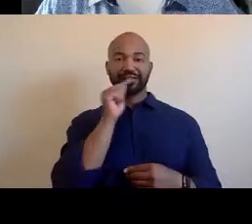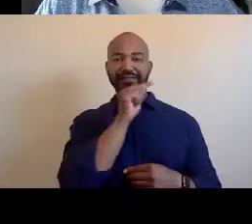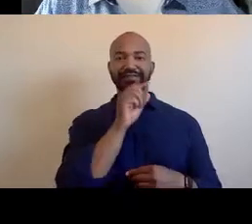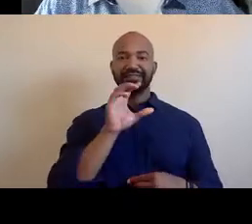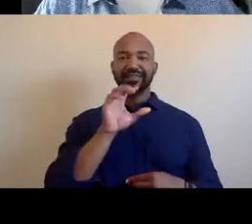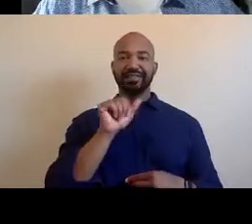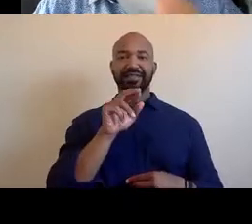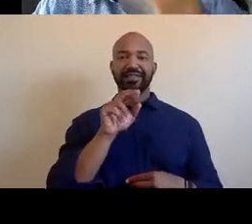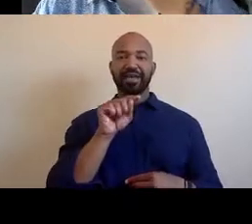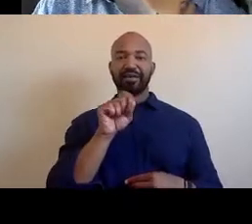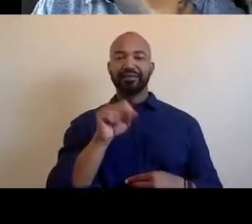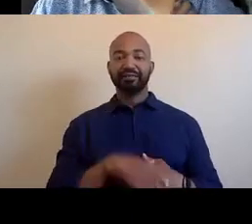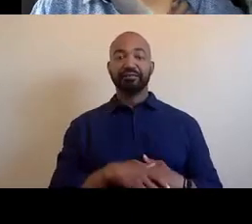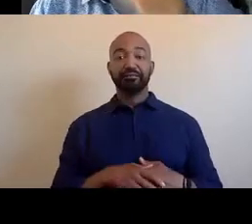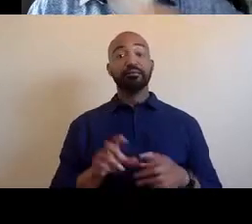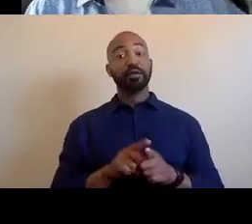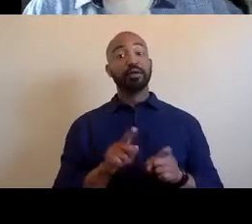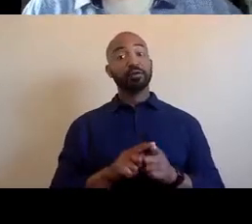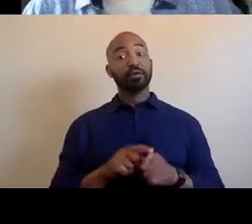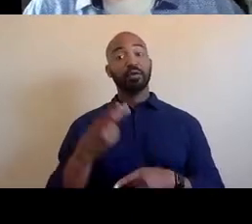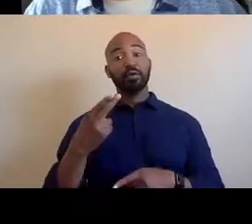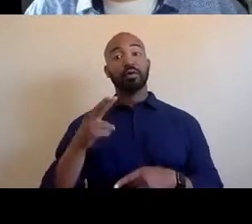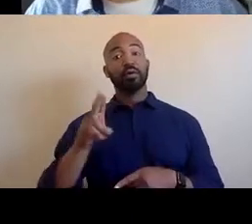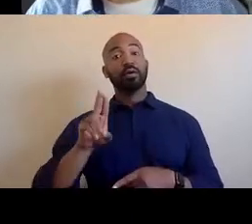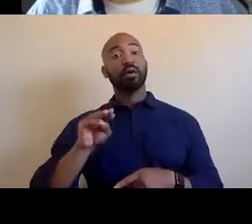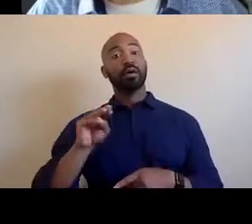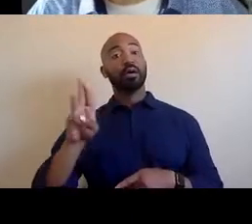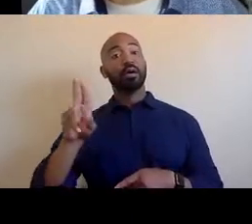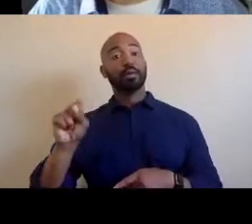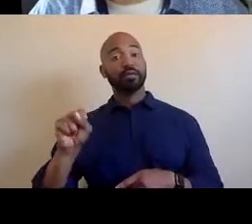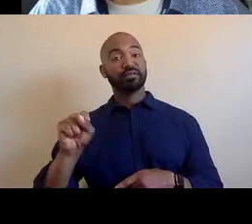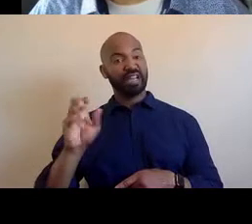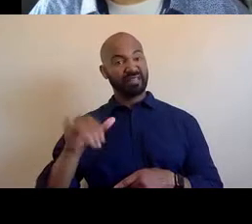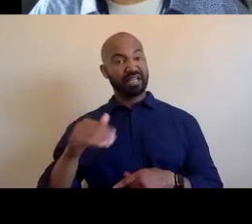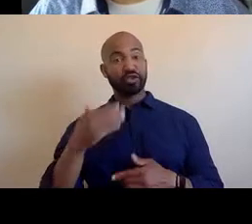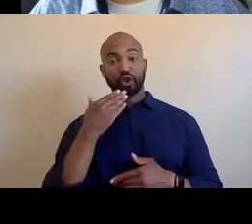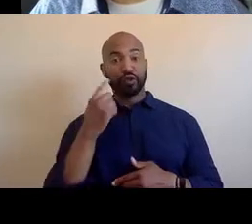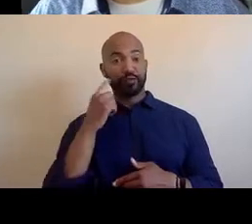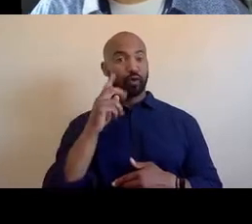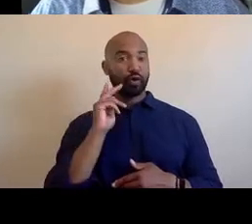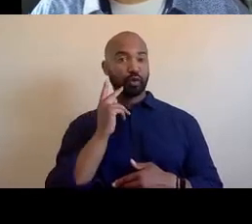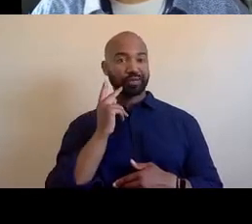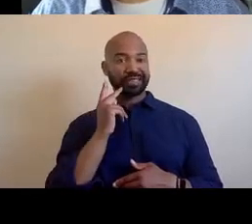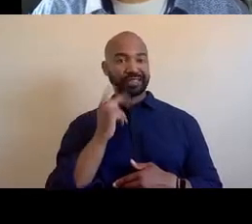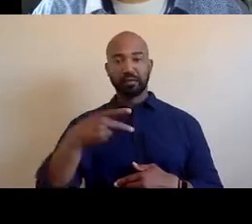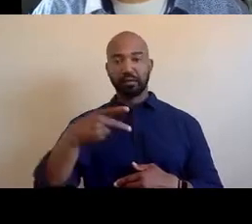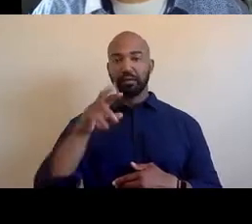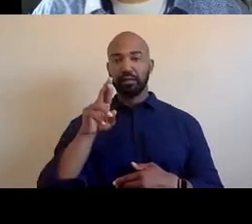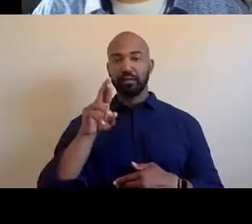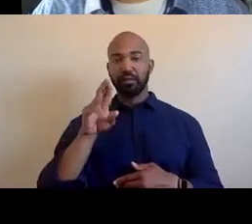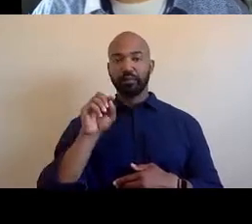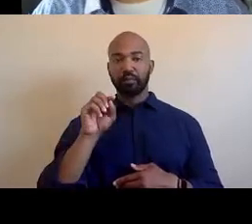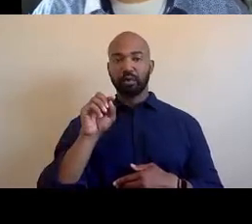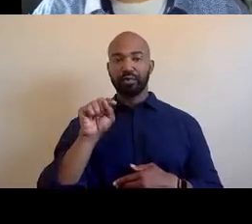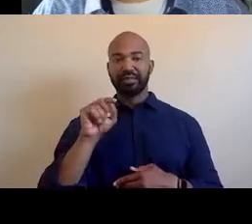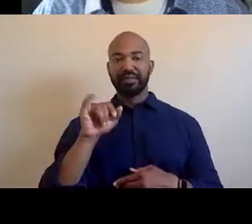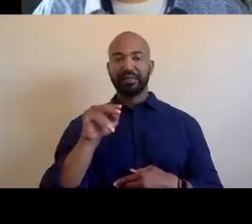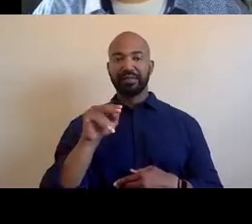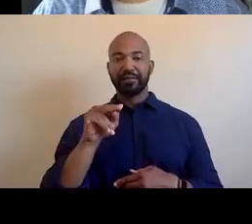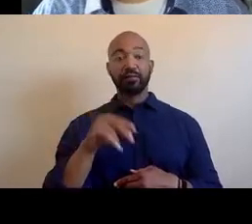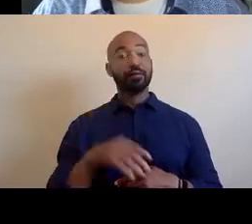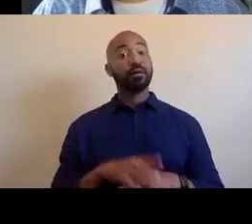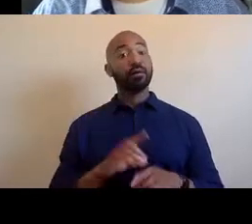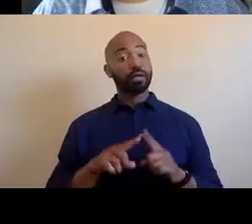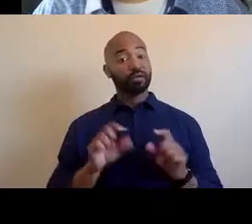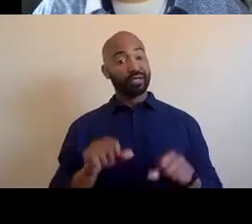hummus is a really good protein source. It really does help fill people up if you like it. Consider using cucumbers or